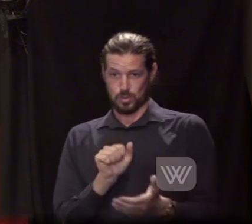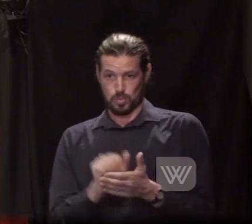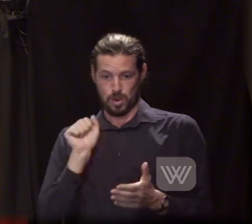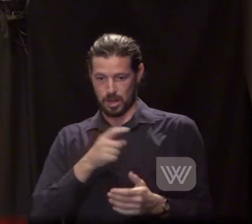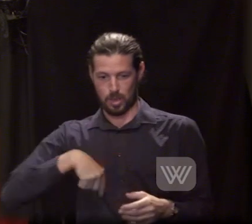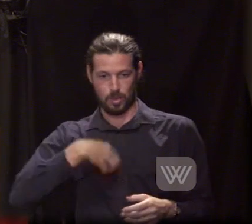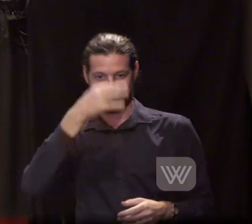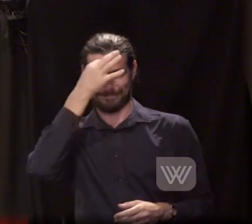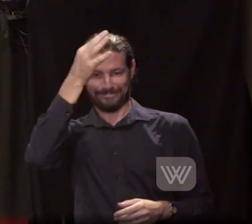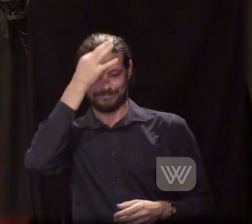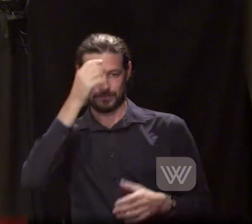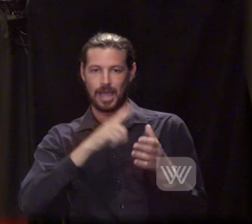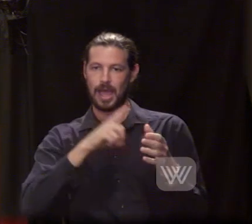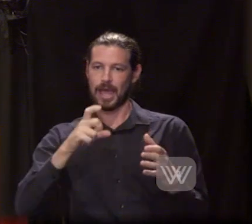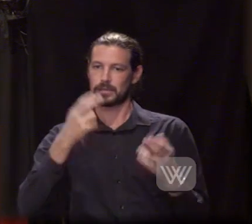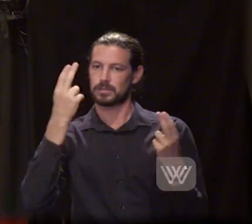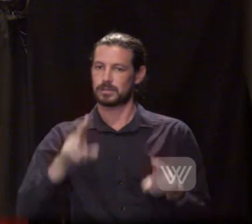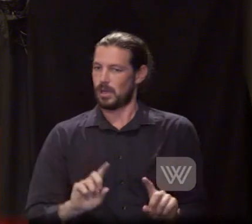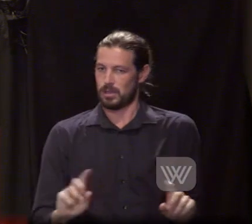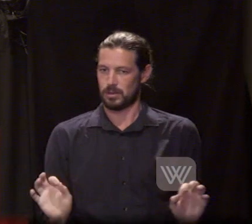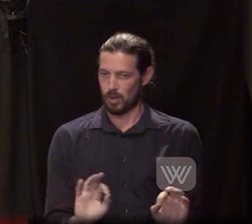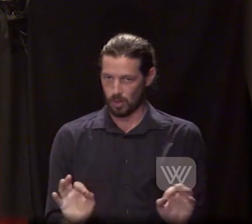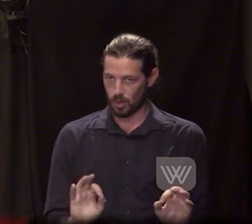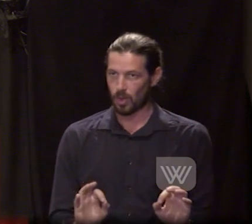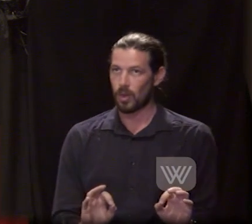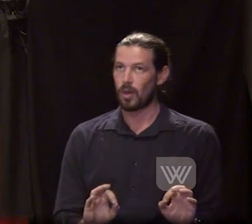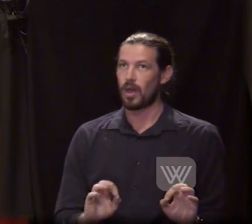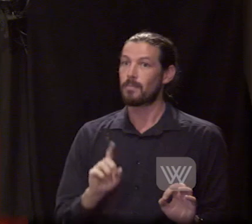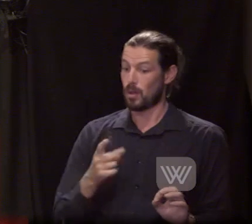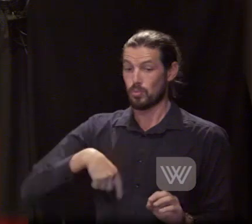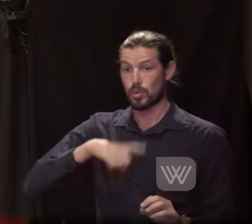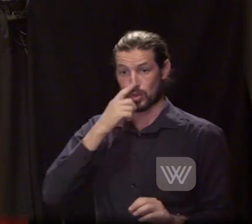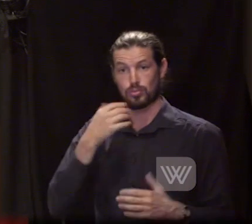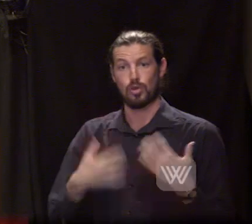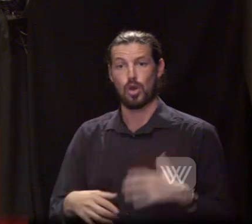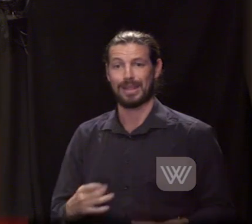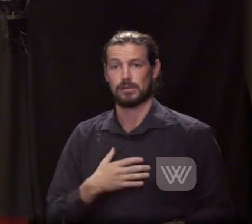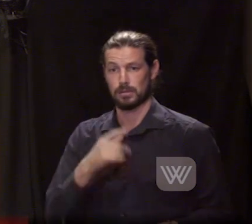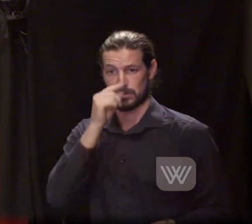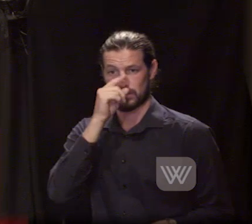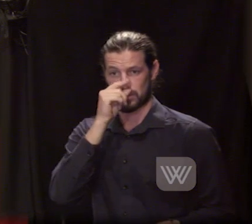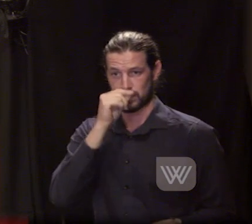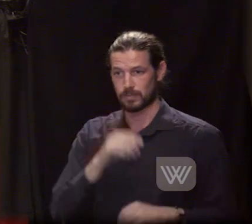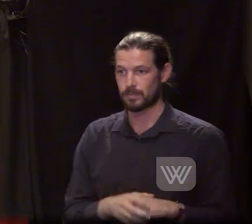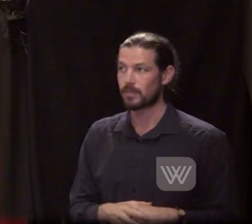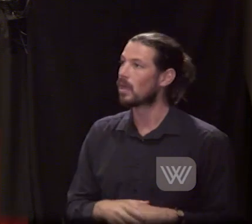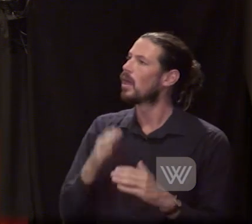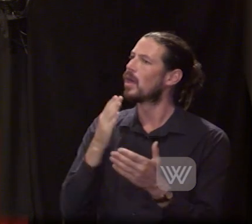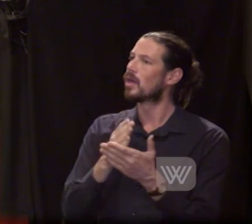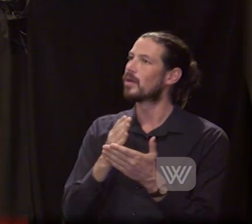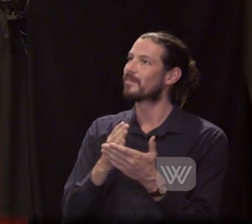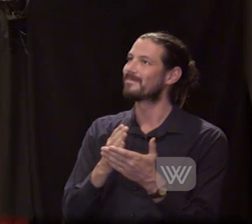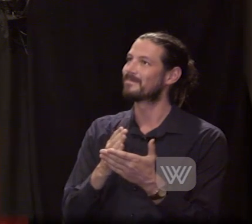course. But there isn't actually going to be a situation or a simulation that ever can give you that